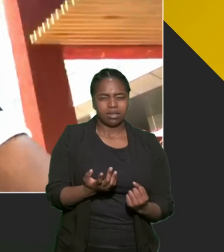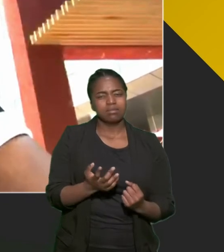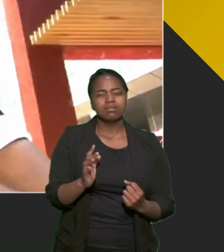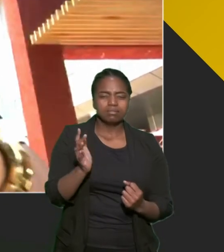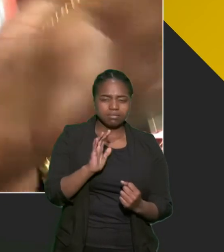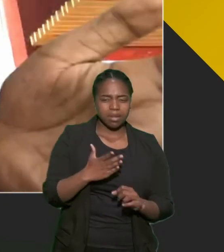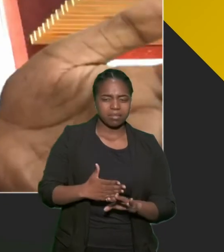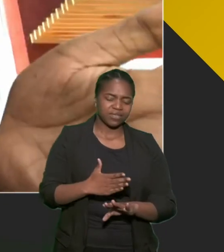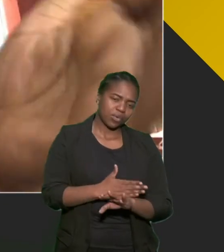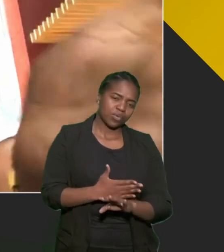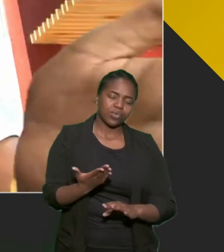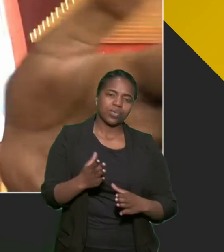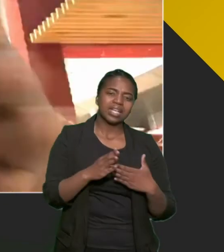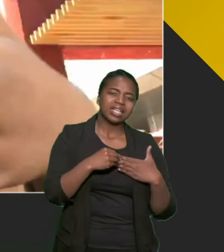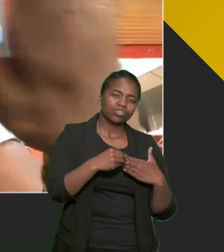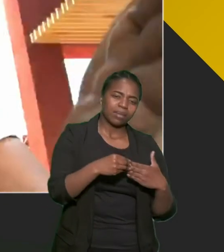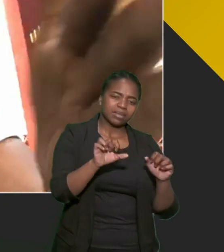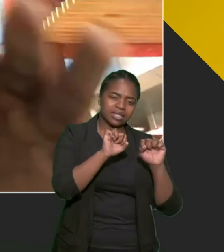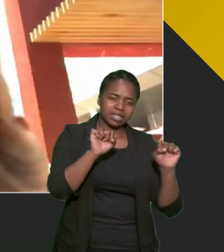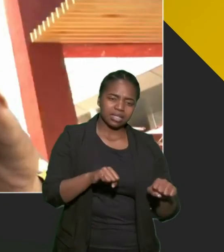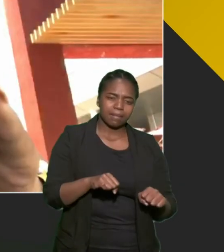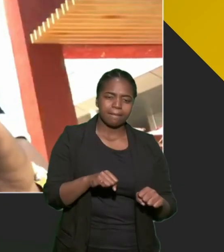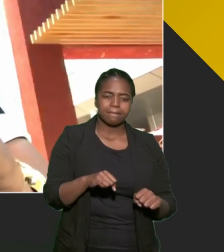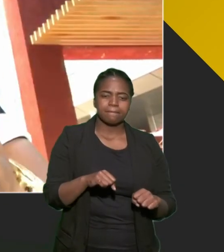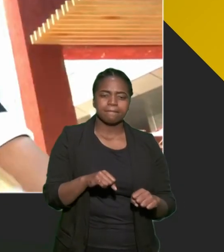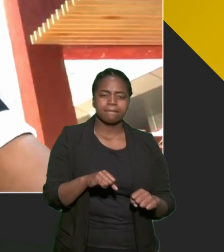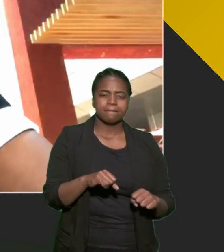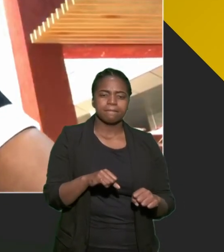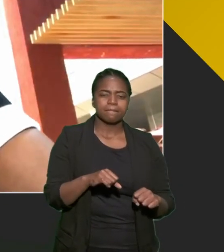We used to have a leadership system that was very